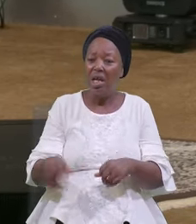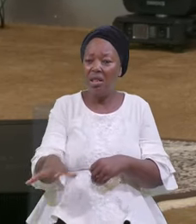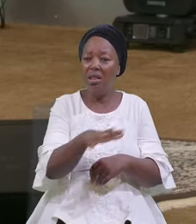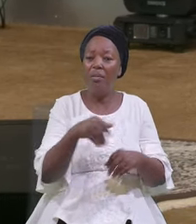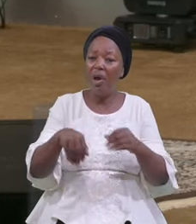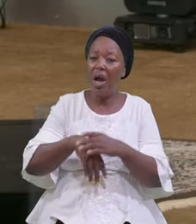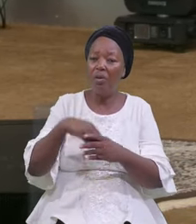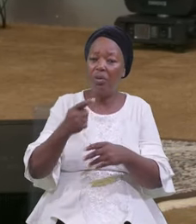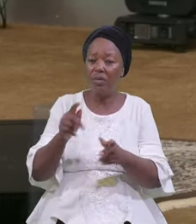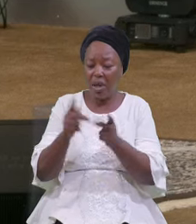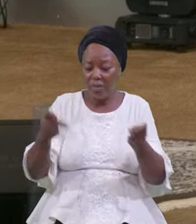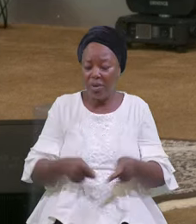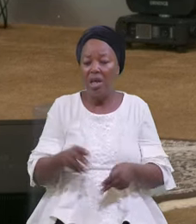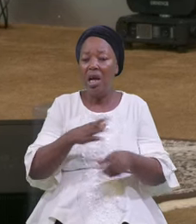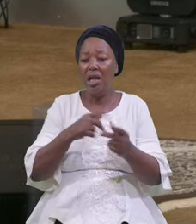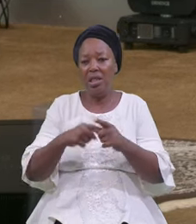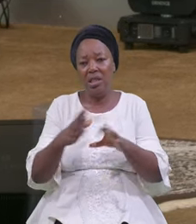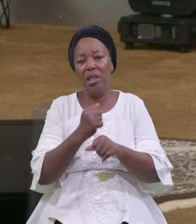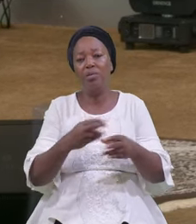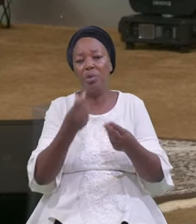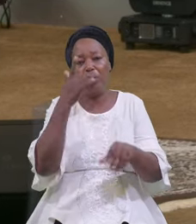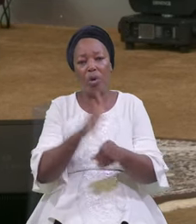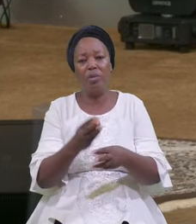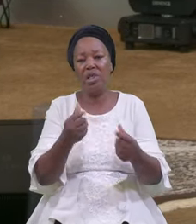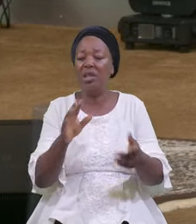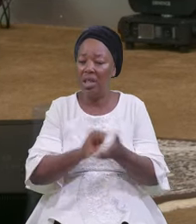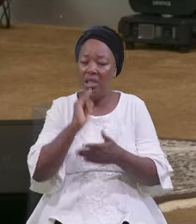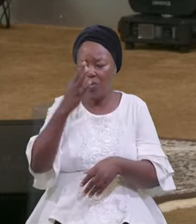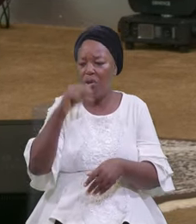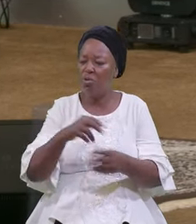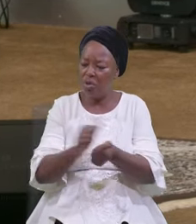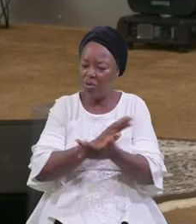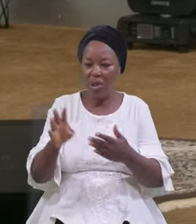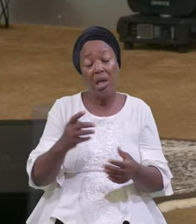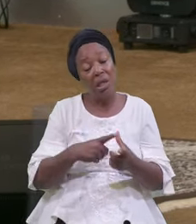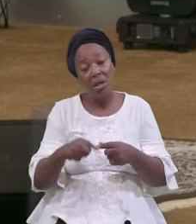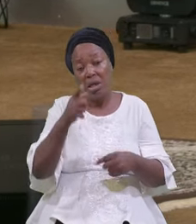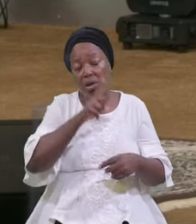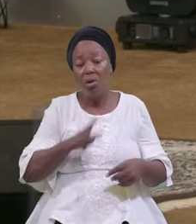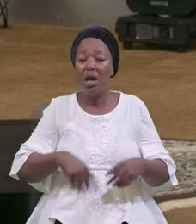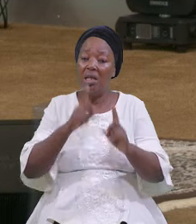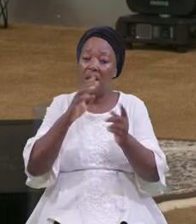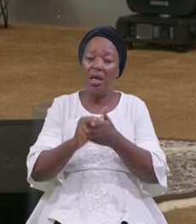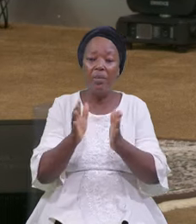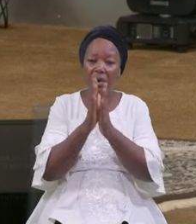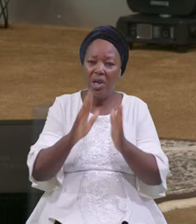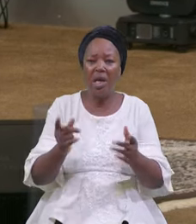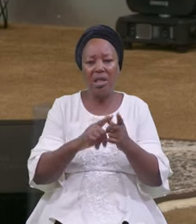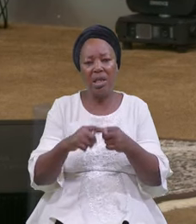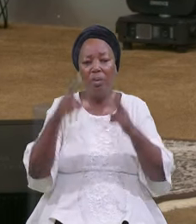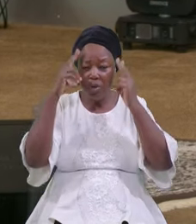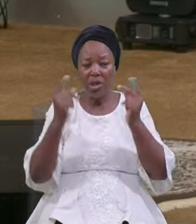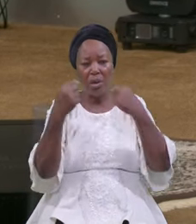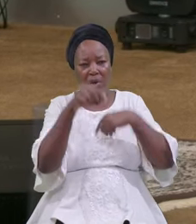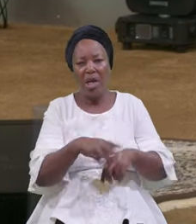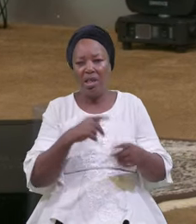That's why you destroy them. And God had answered the prayer. And Moses came down and said, look